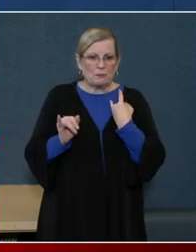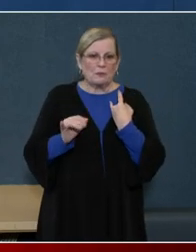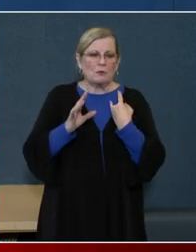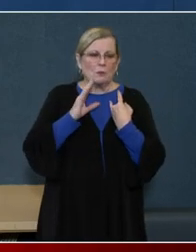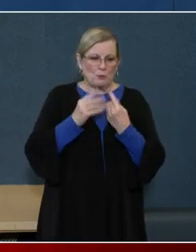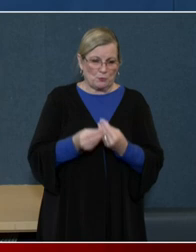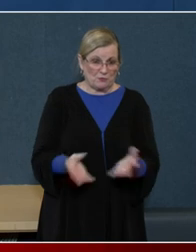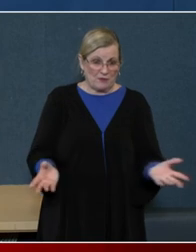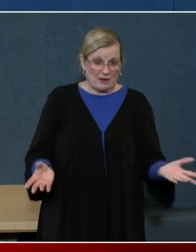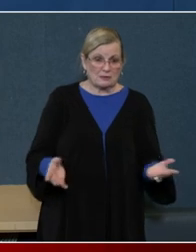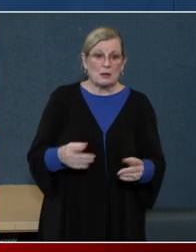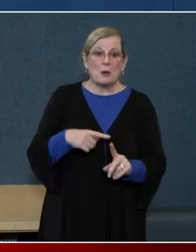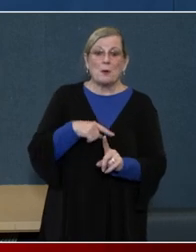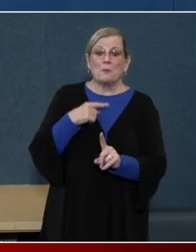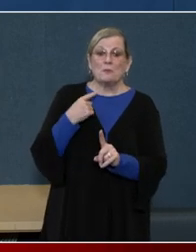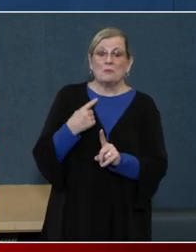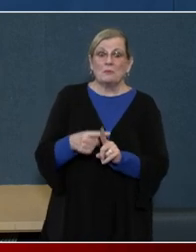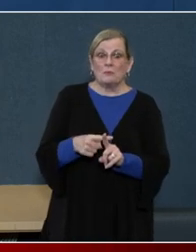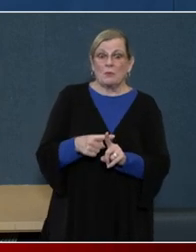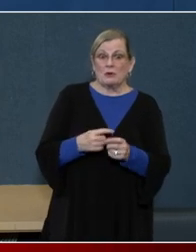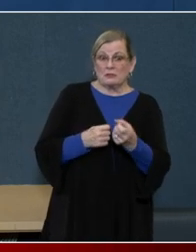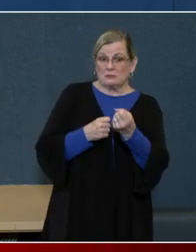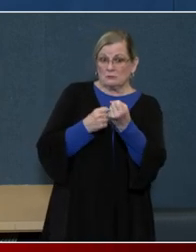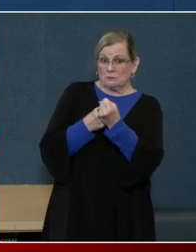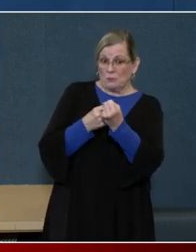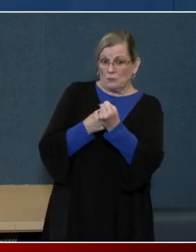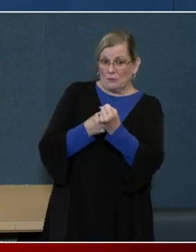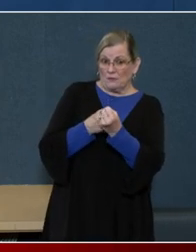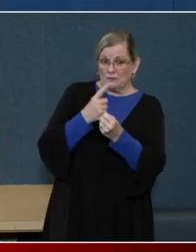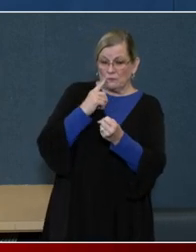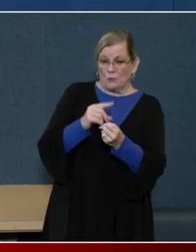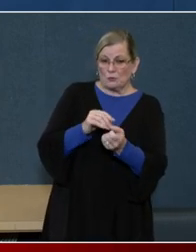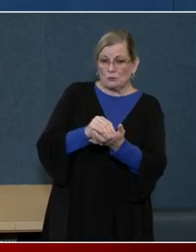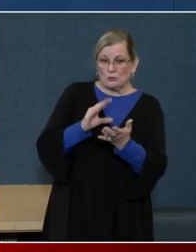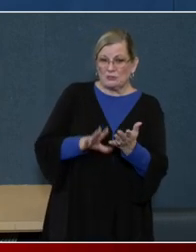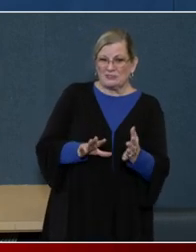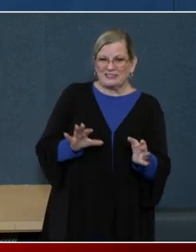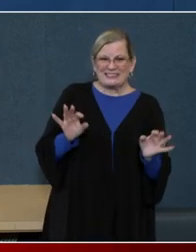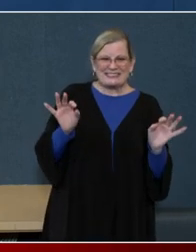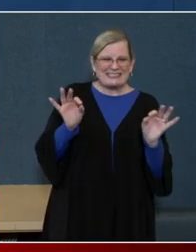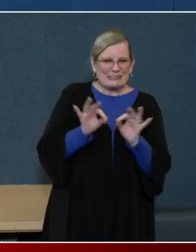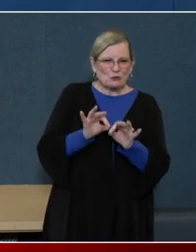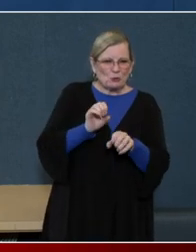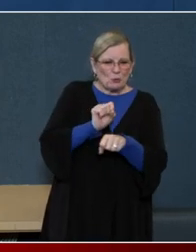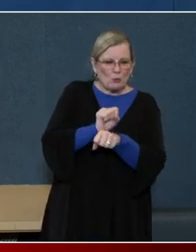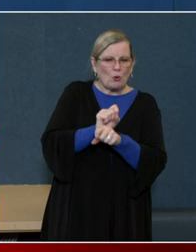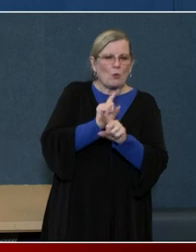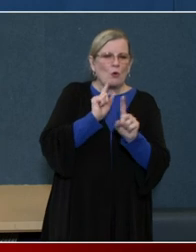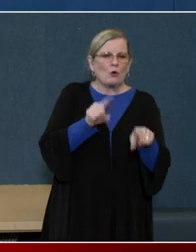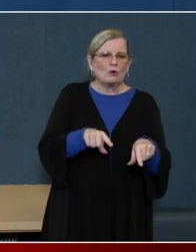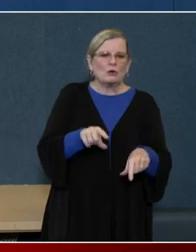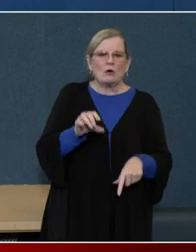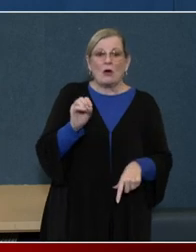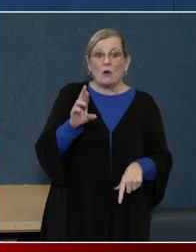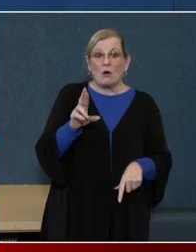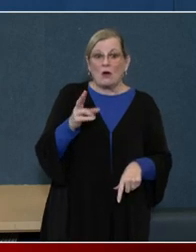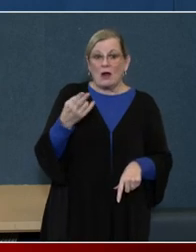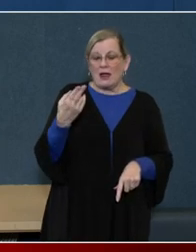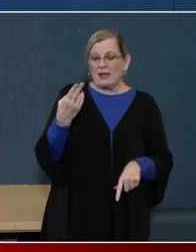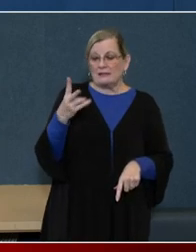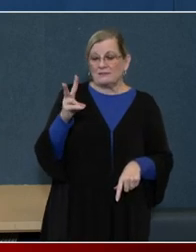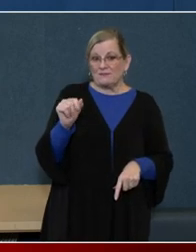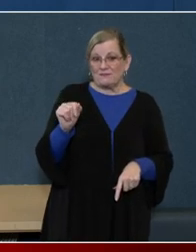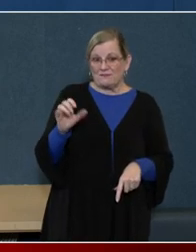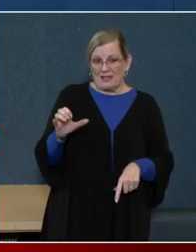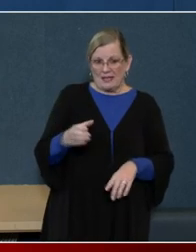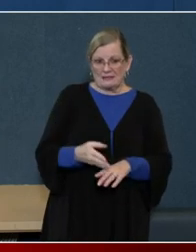also providing supports to schools to address essential work orders or the HVAC enhancements that we've referenced